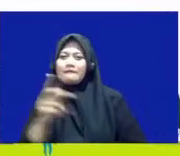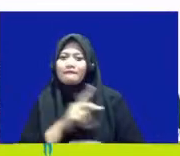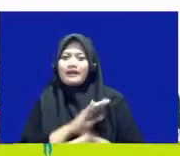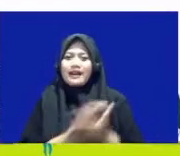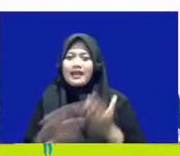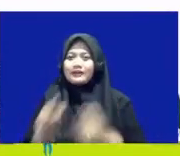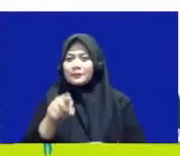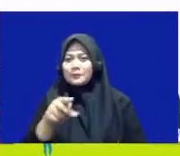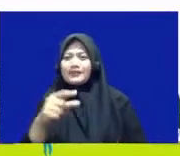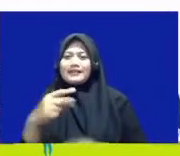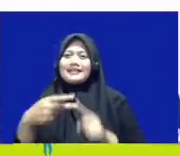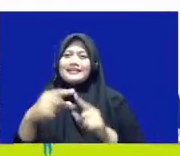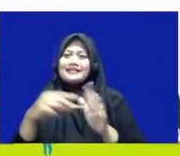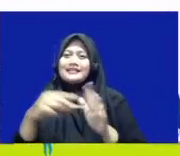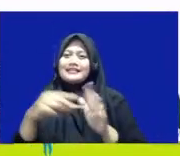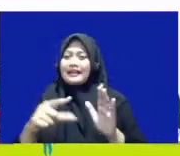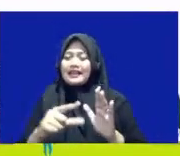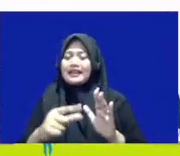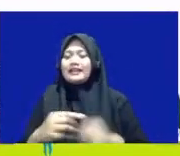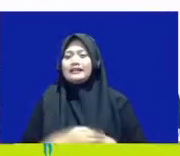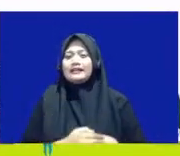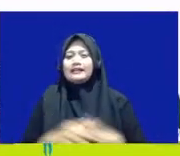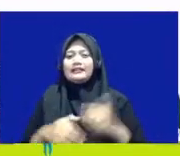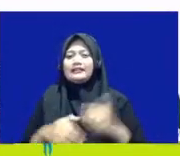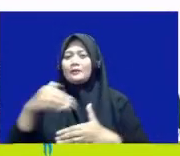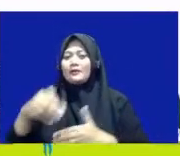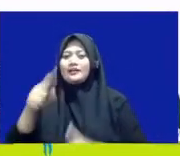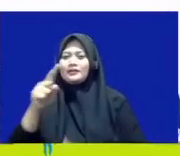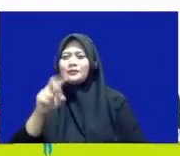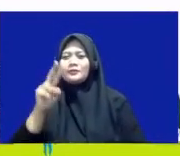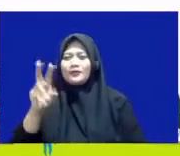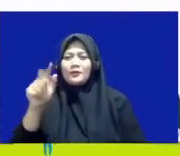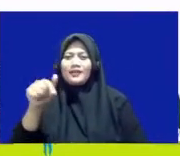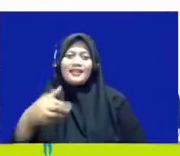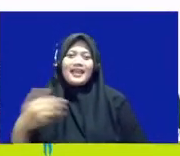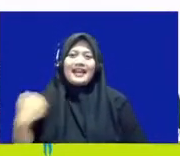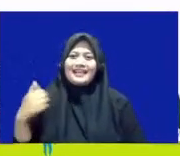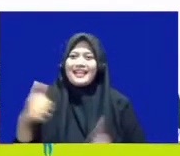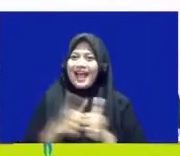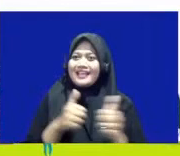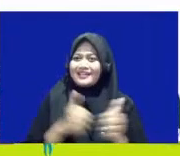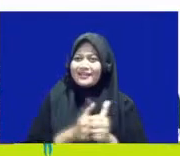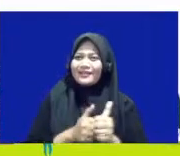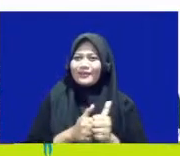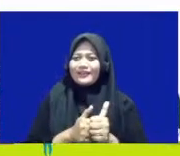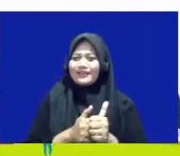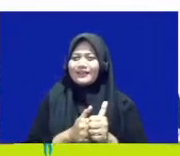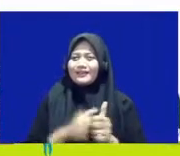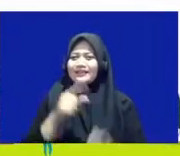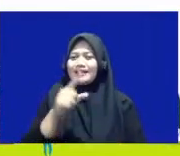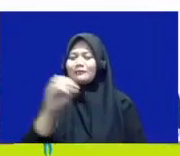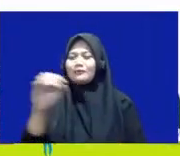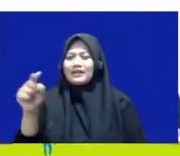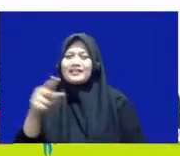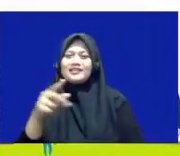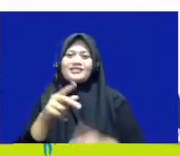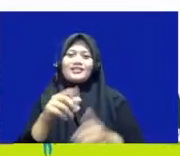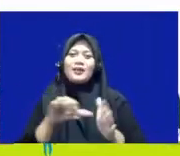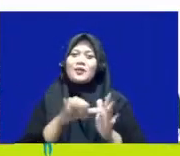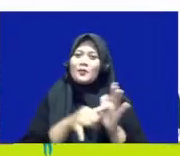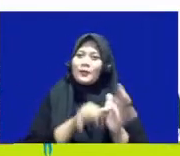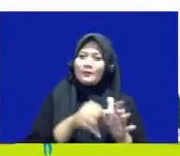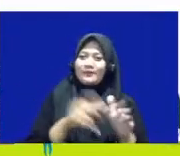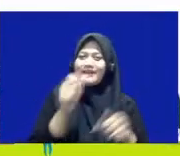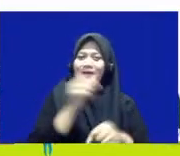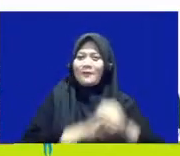channel yang di luar 122 ini, ada juga yang ikut ratusan orang melalui YouTube yang kita lakukan di sini.